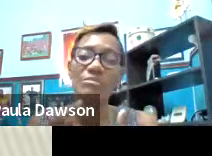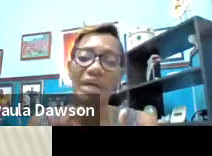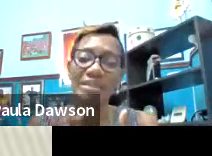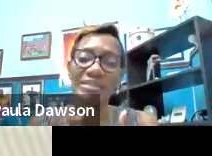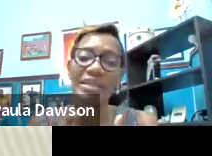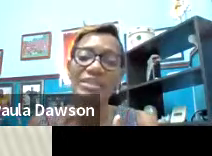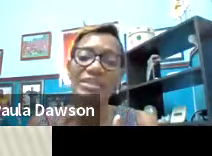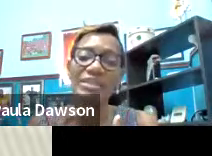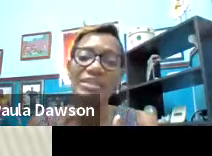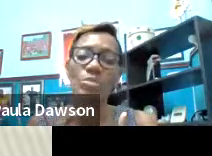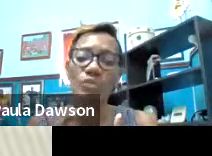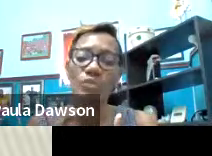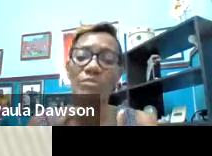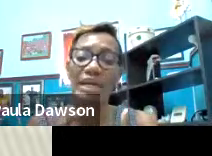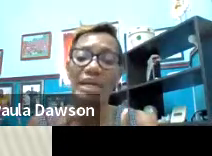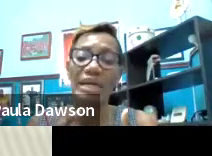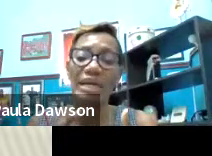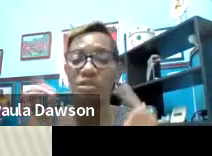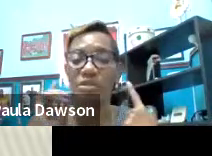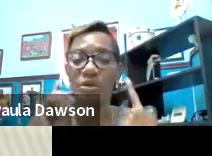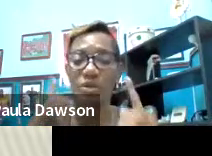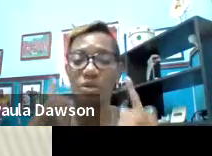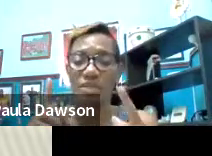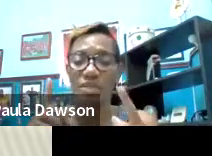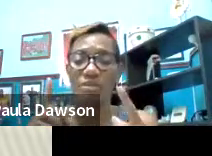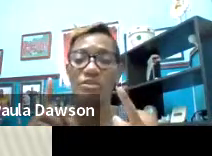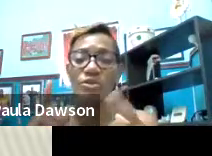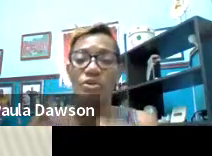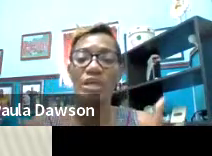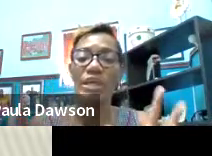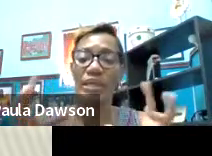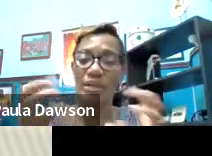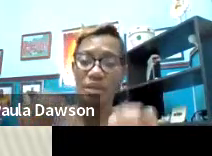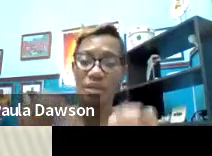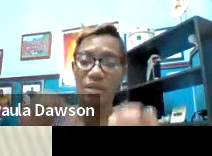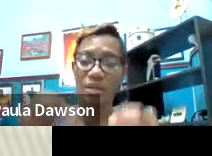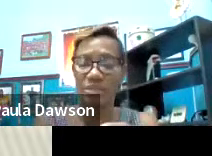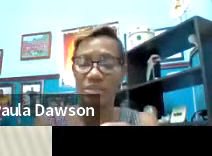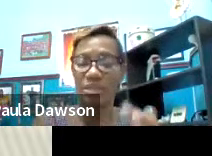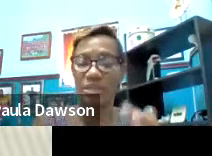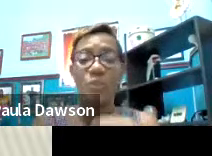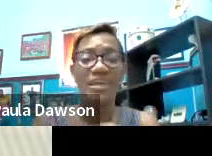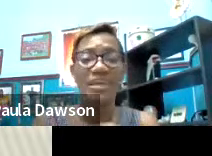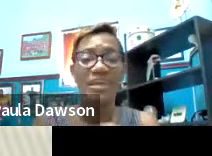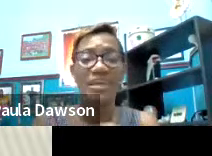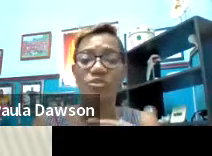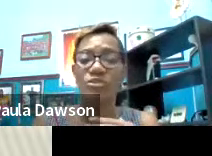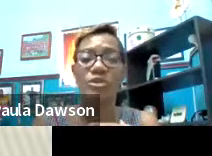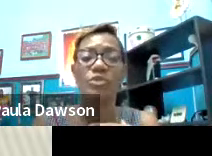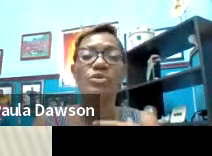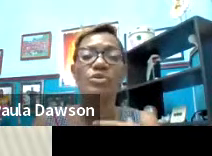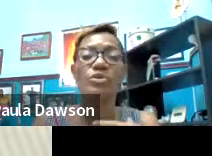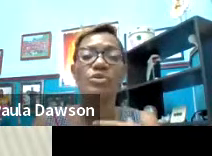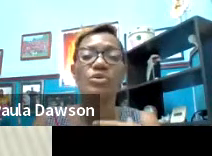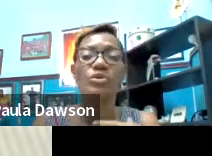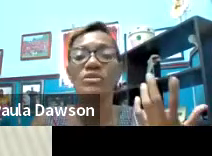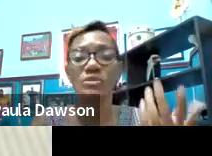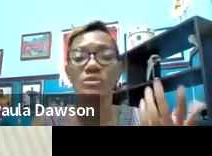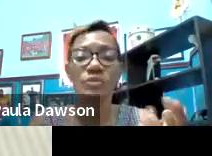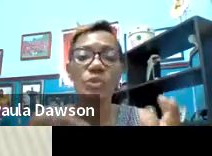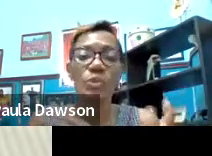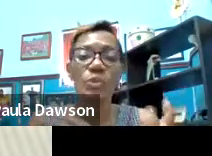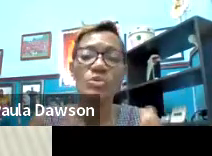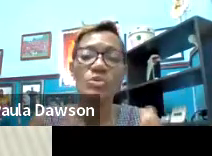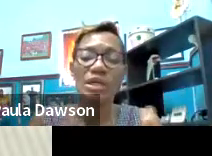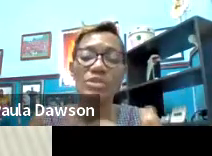call demyelinate, remove the myelin sheet on the outside of the nerve in a control setting, and we get very, very good